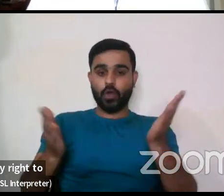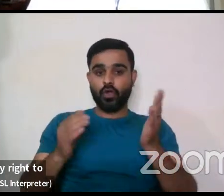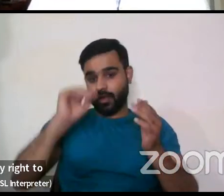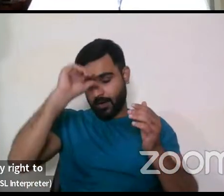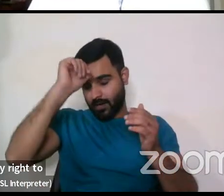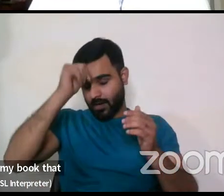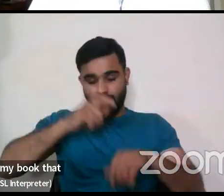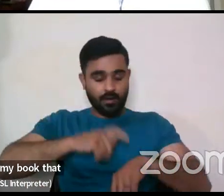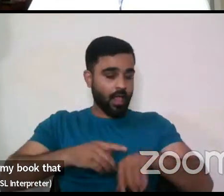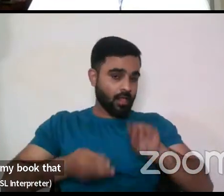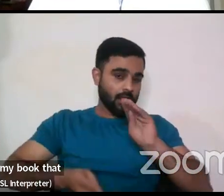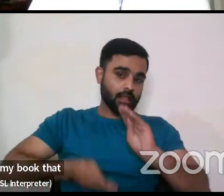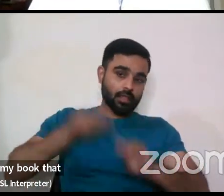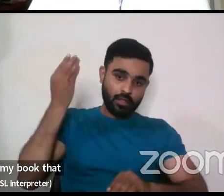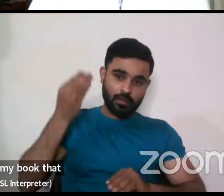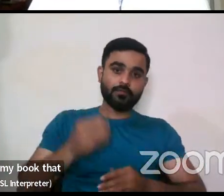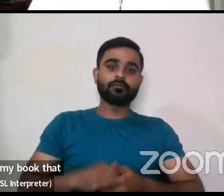of time